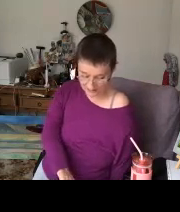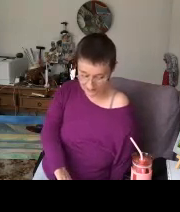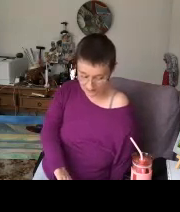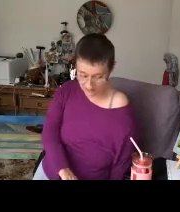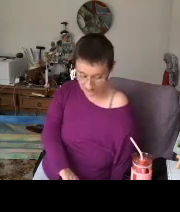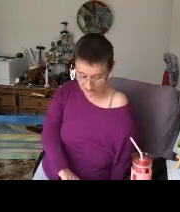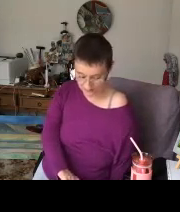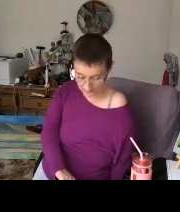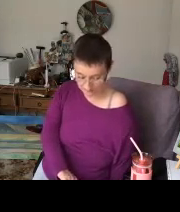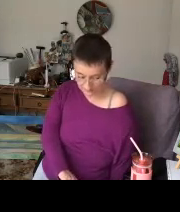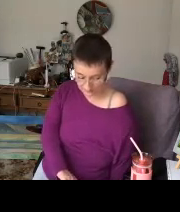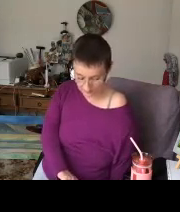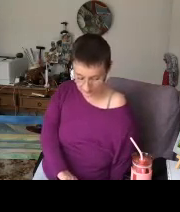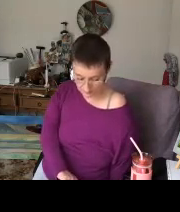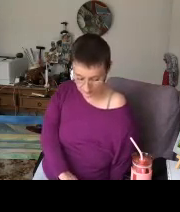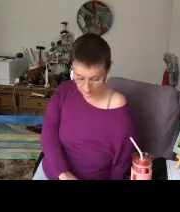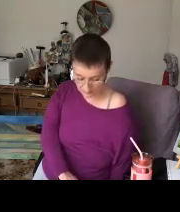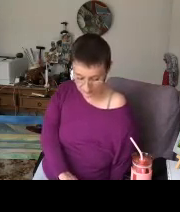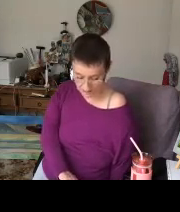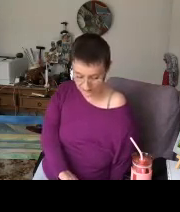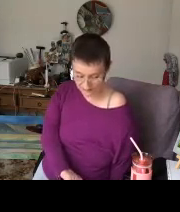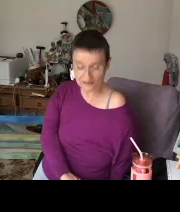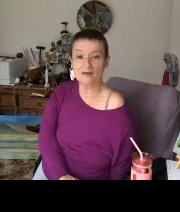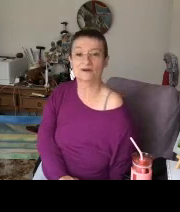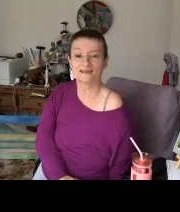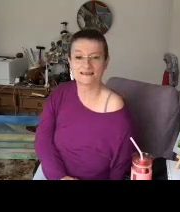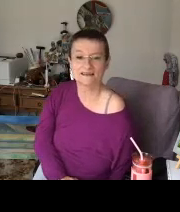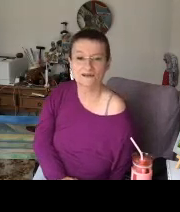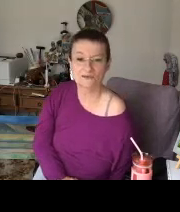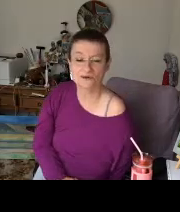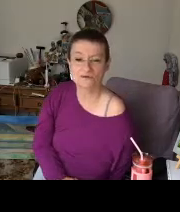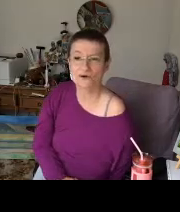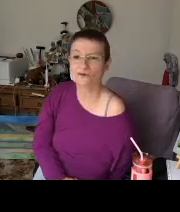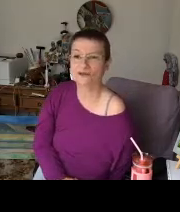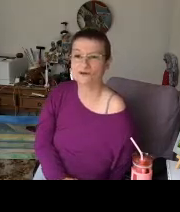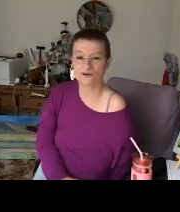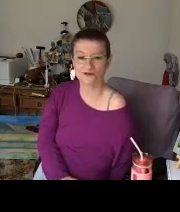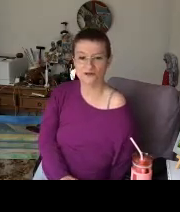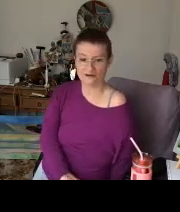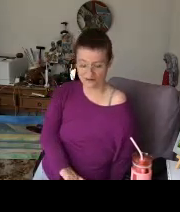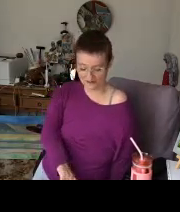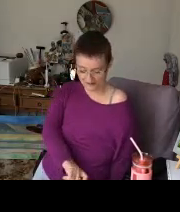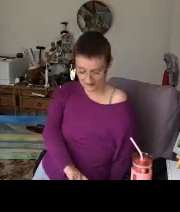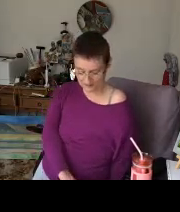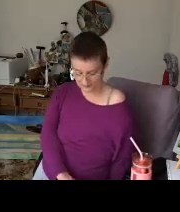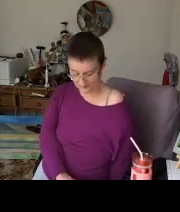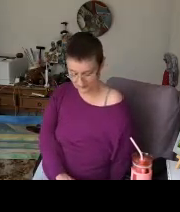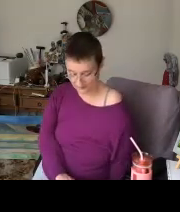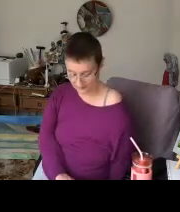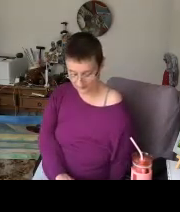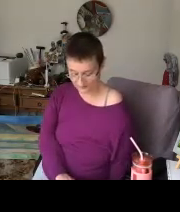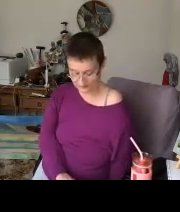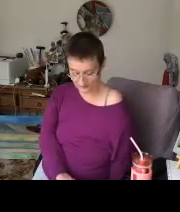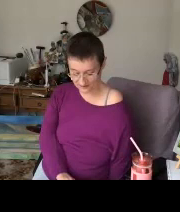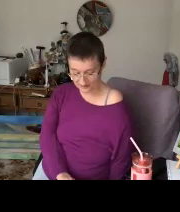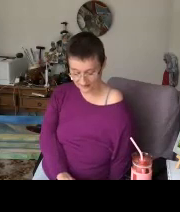in the same article, we've got Alison Lapper, who also got her car